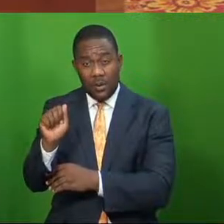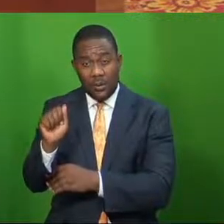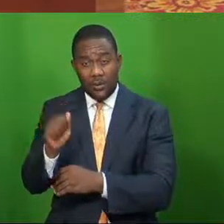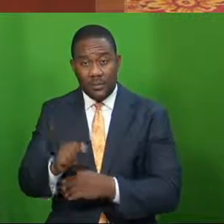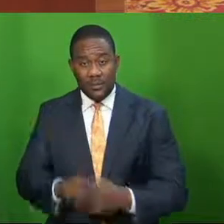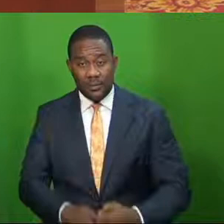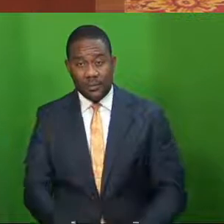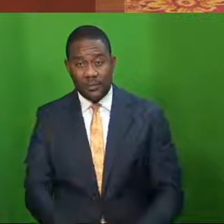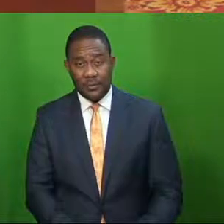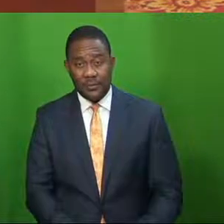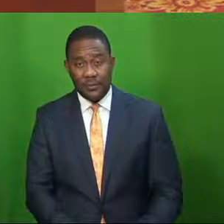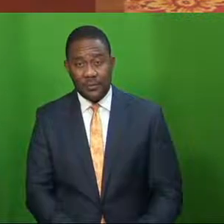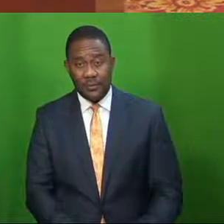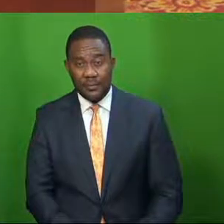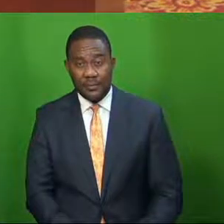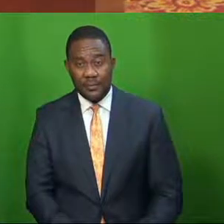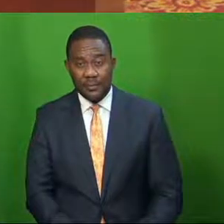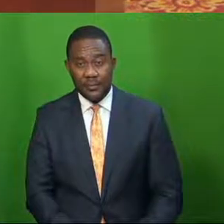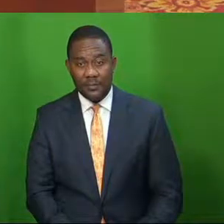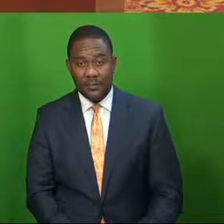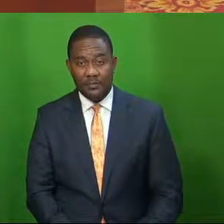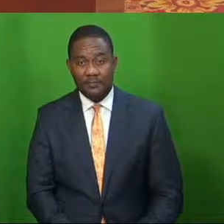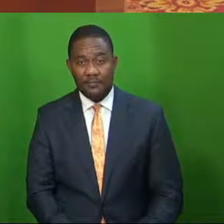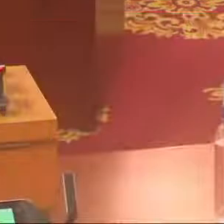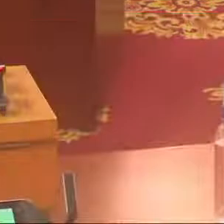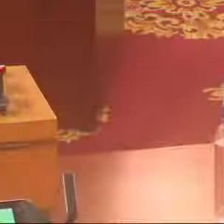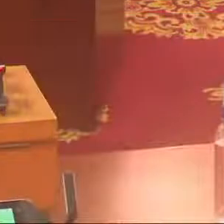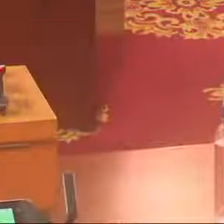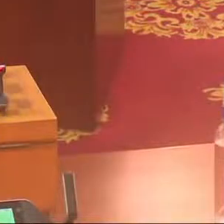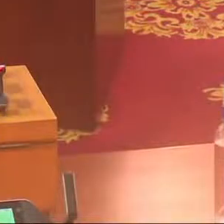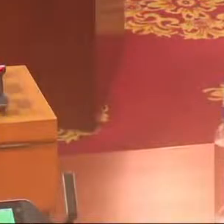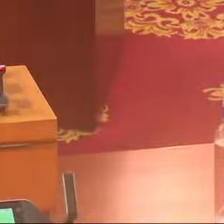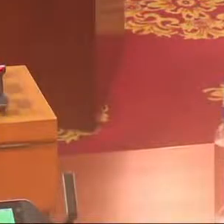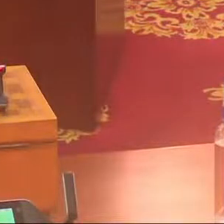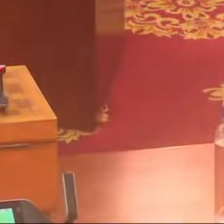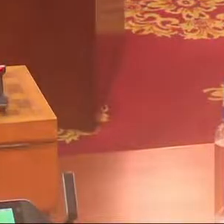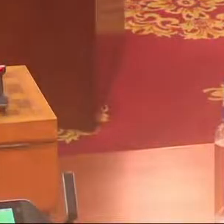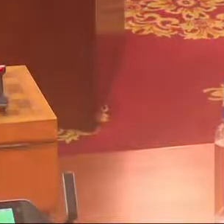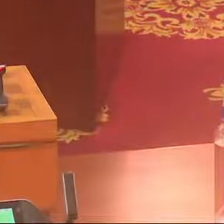going in a bus would not be